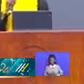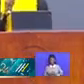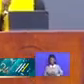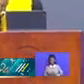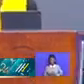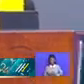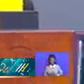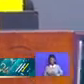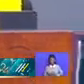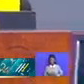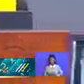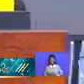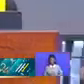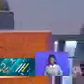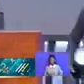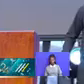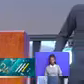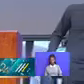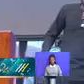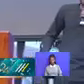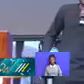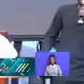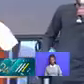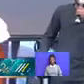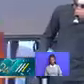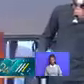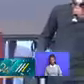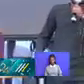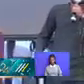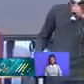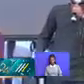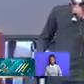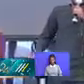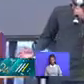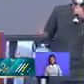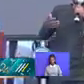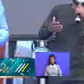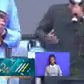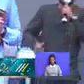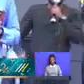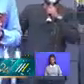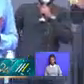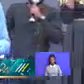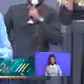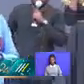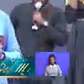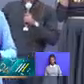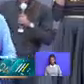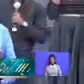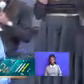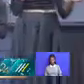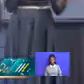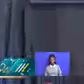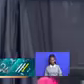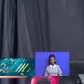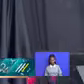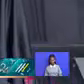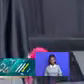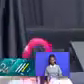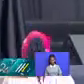the Lord my healer my healer you are the